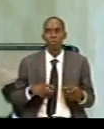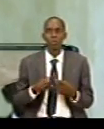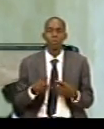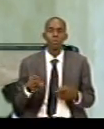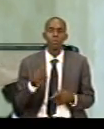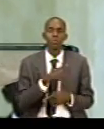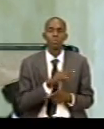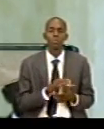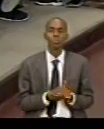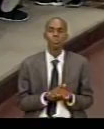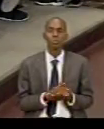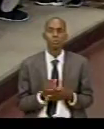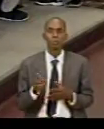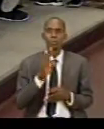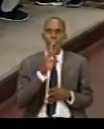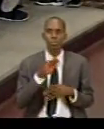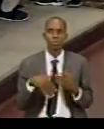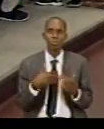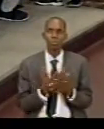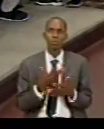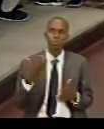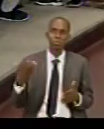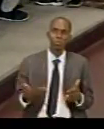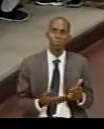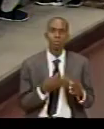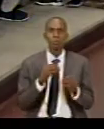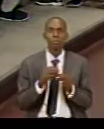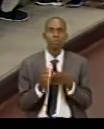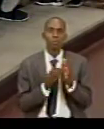You are all welcome in Jesus' name.